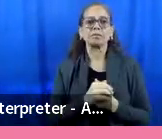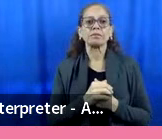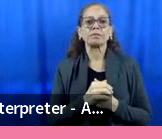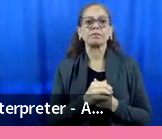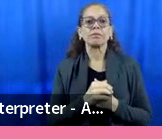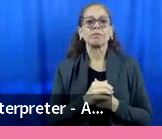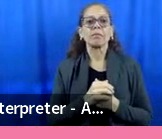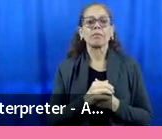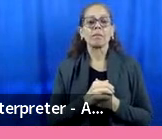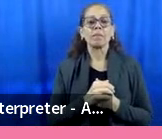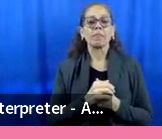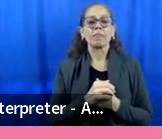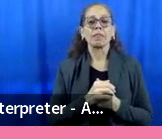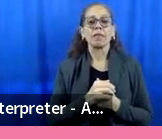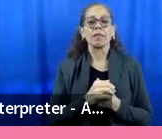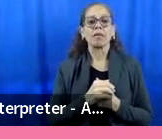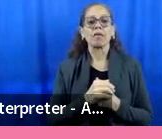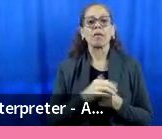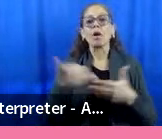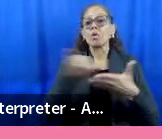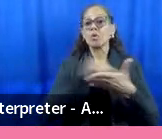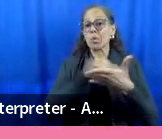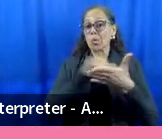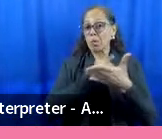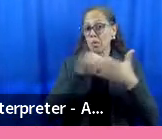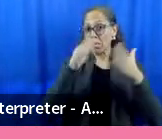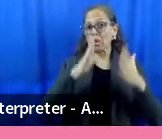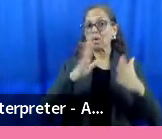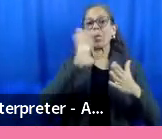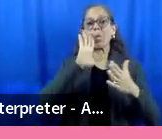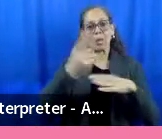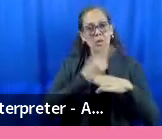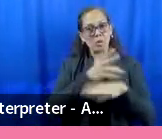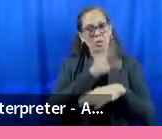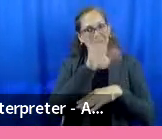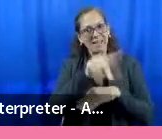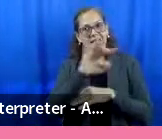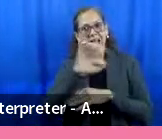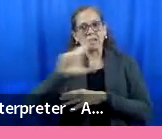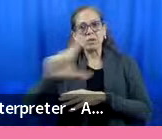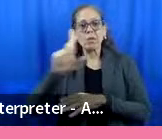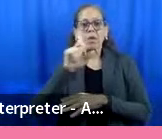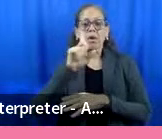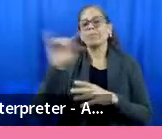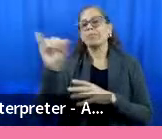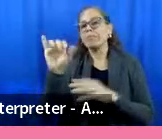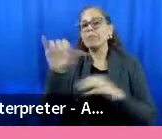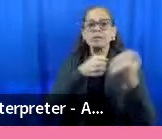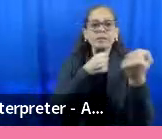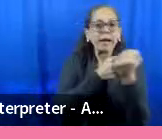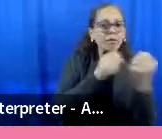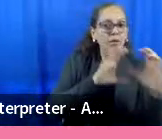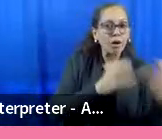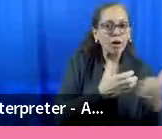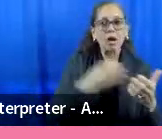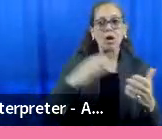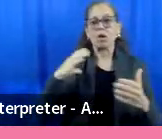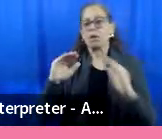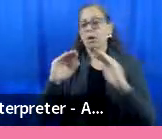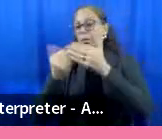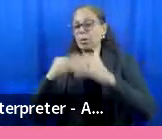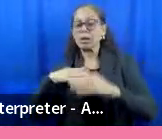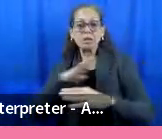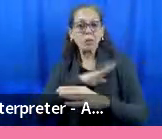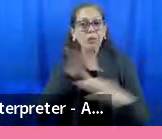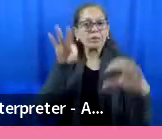We expect a wide variety of New Yorkers will use the data tool, such as advocacy groups, community boards, elected officials,